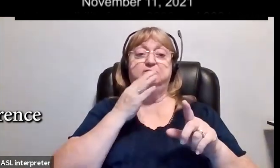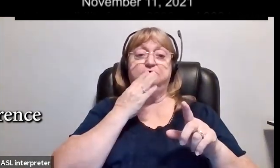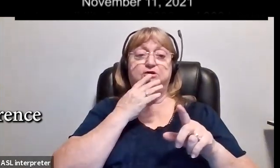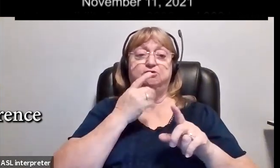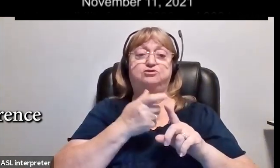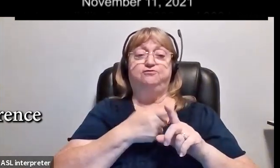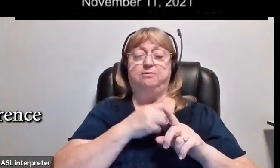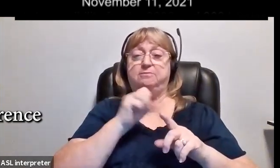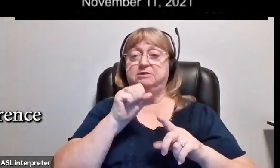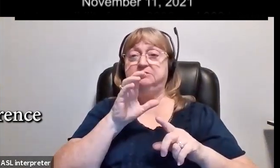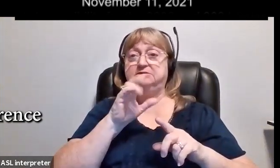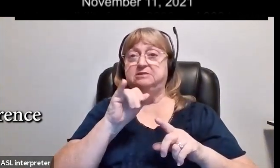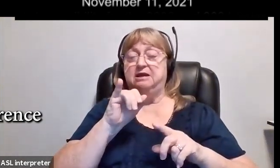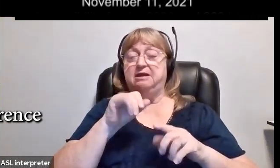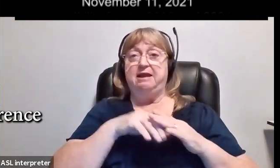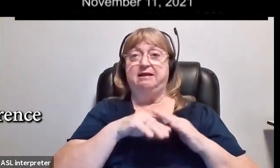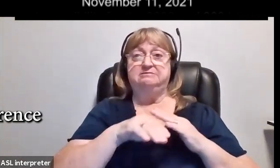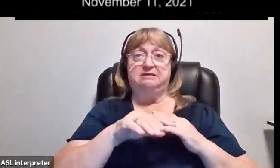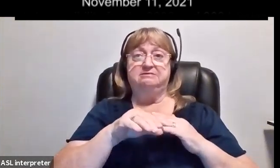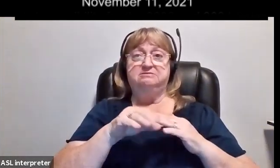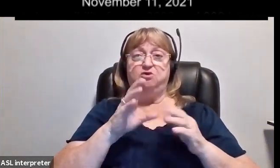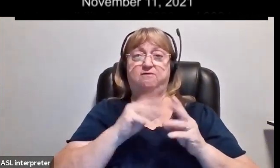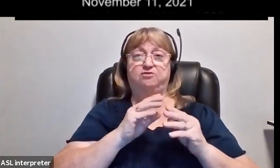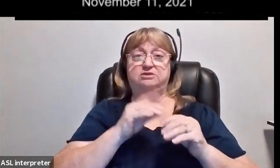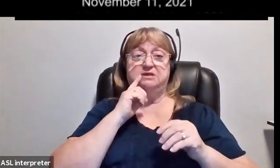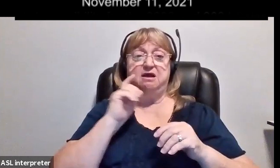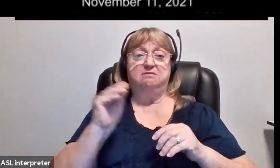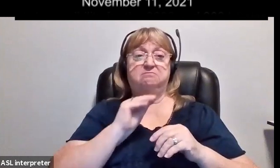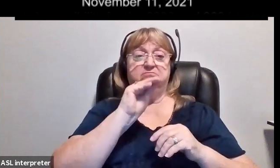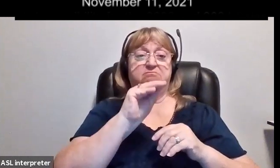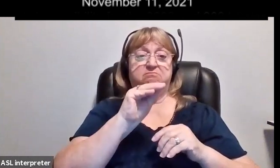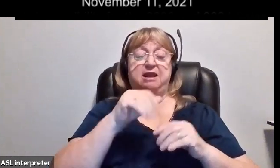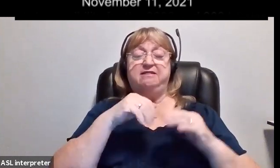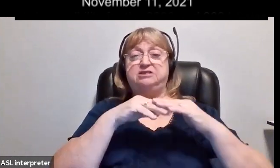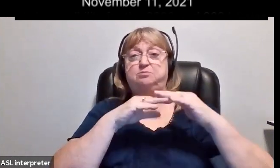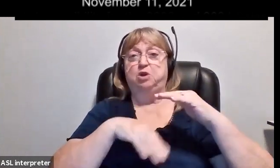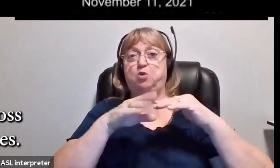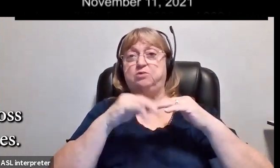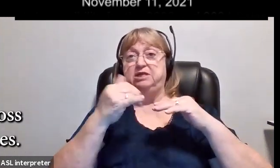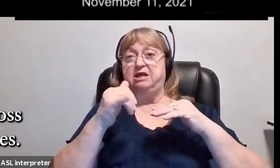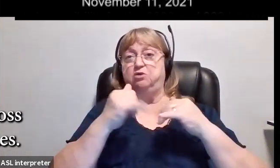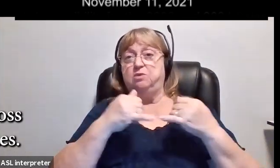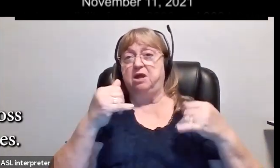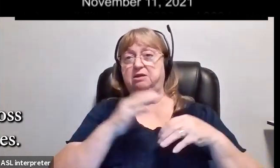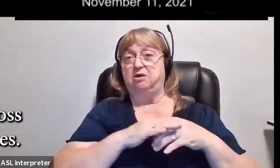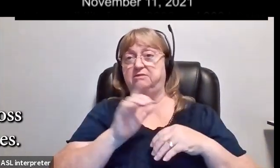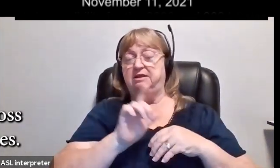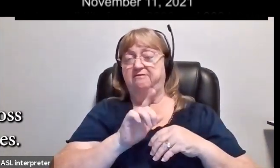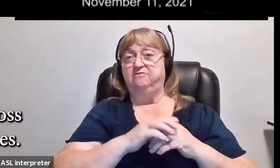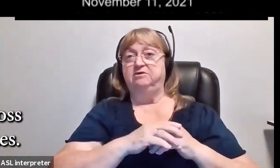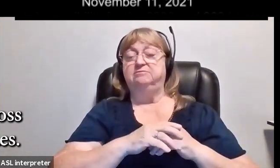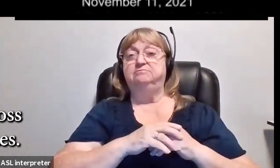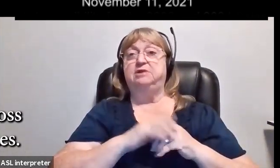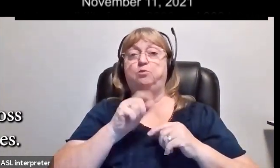the y-axis conference I put into the color palette bar. They're below the yellow line on the far left. And you'll see that as you